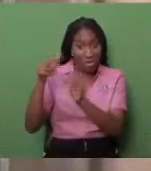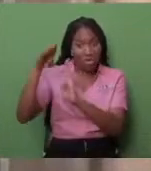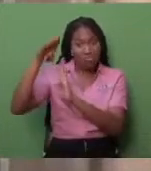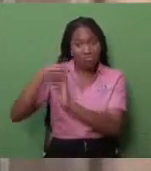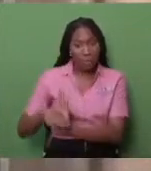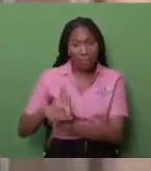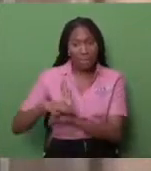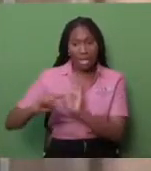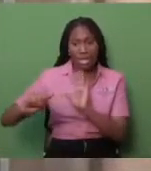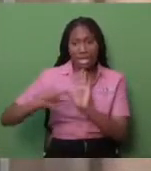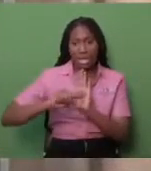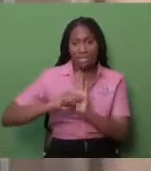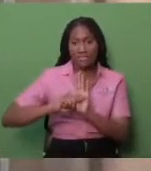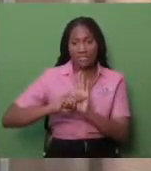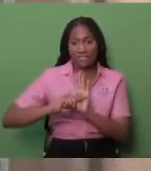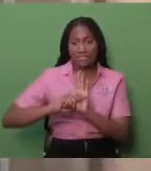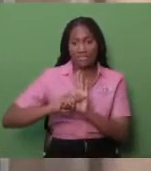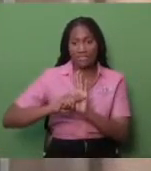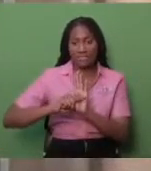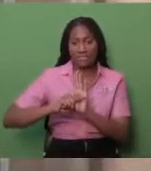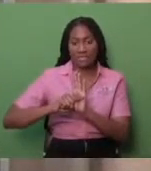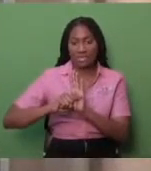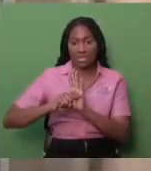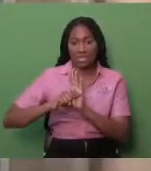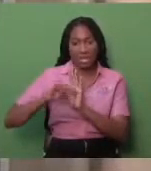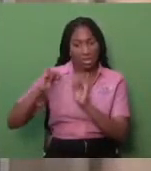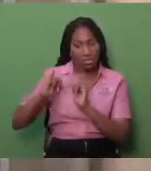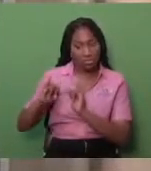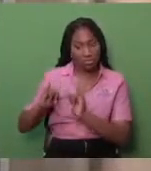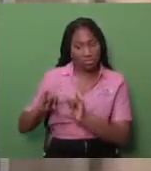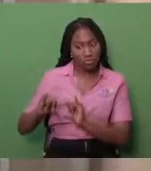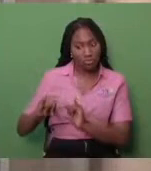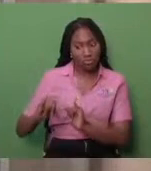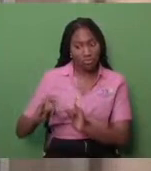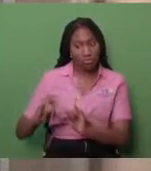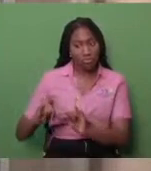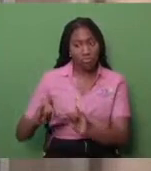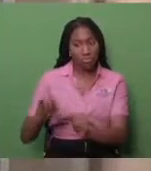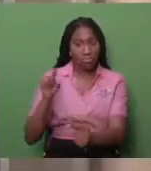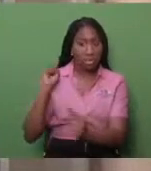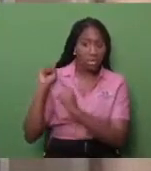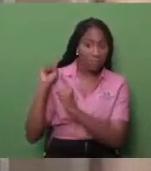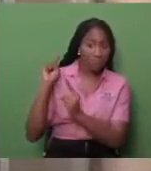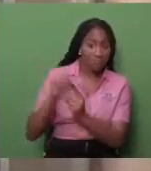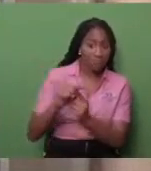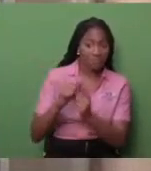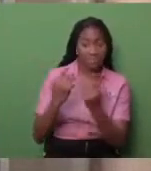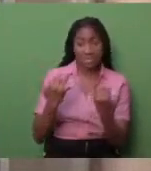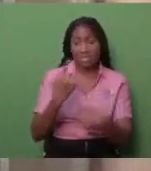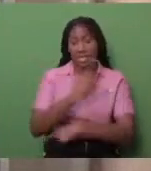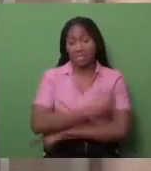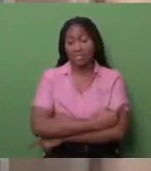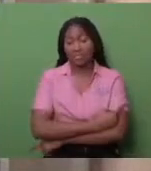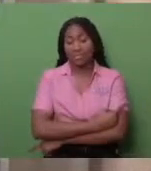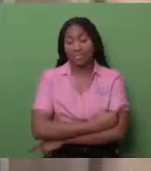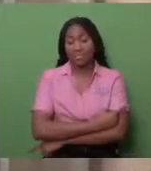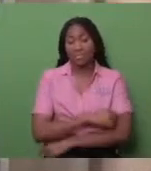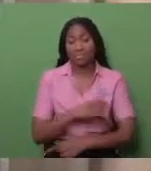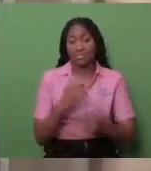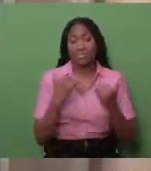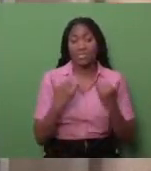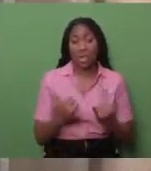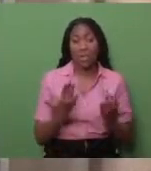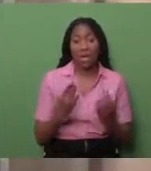spiral has continued over the last 6 years to this day. Thanks to this government, S&P now rates us as